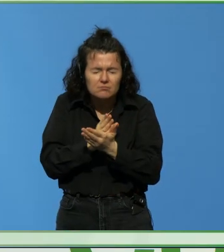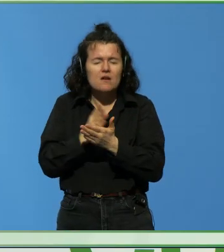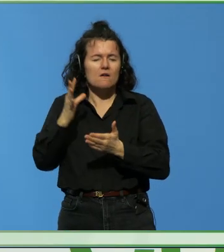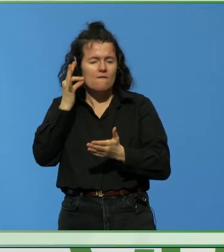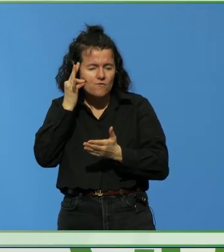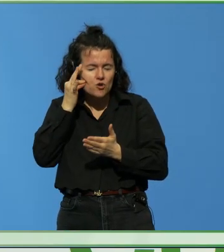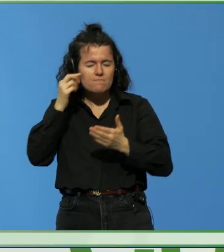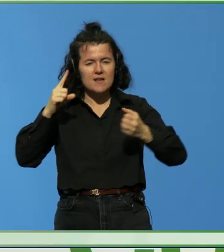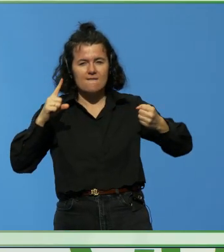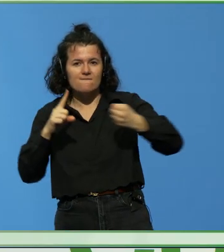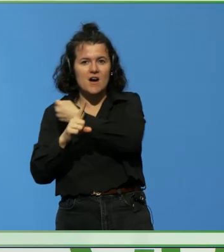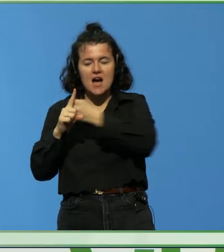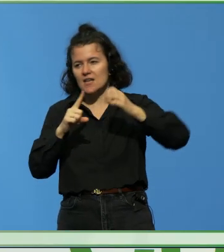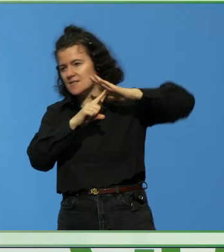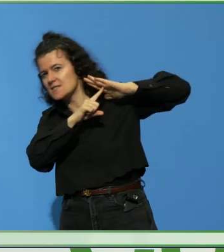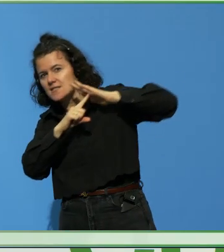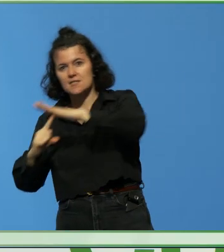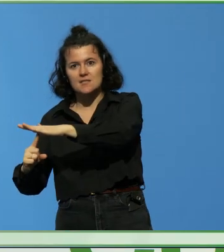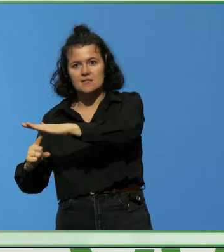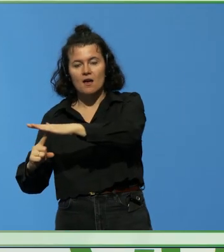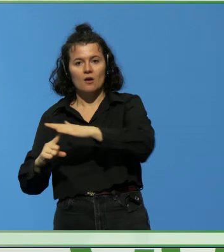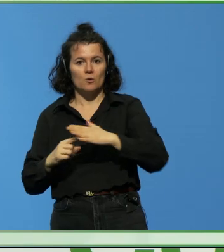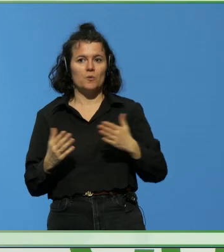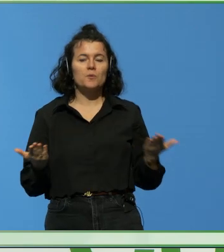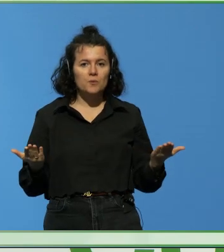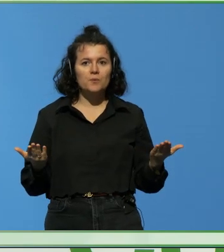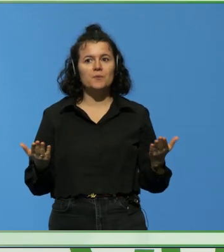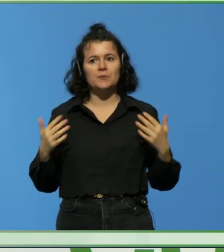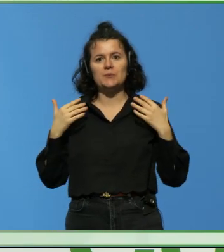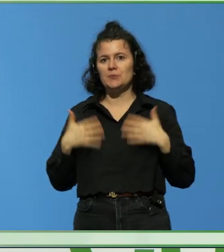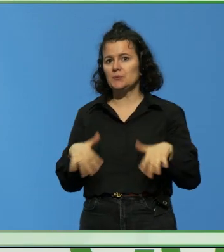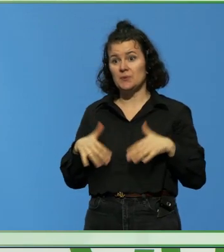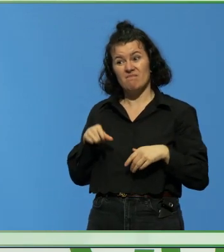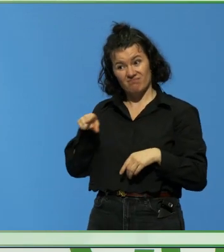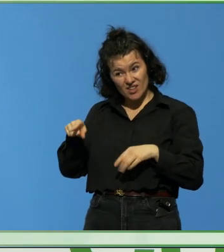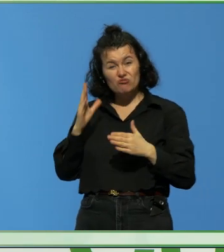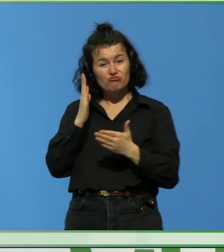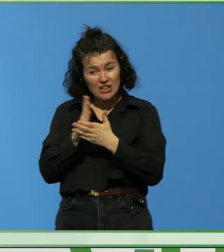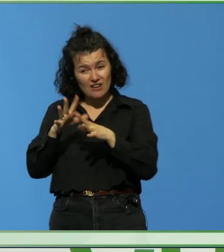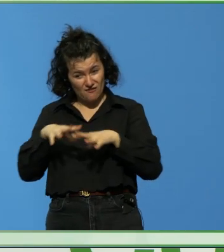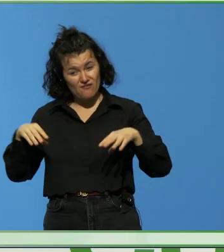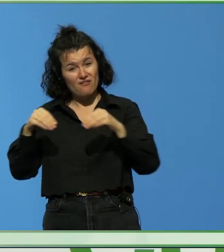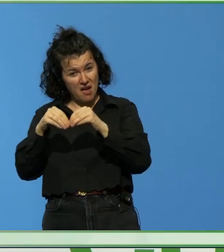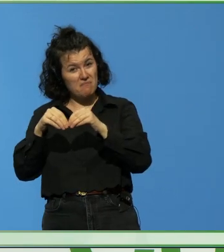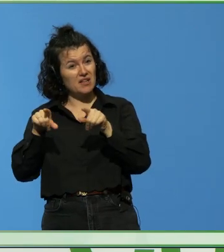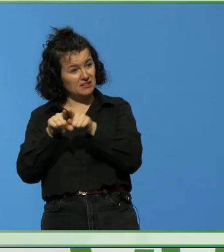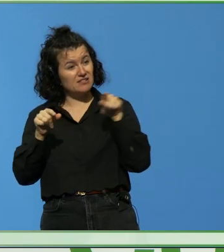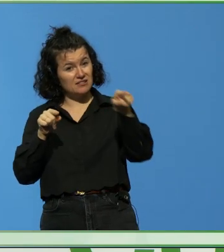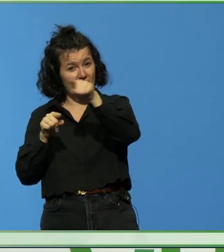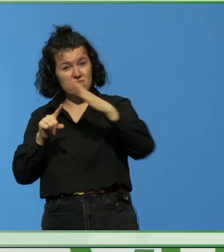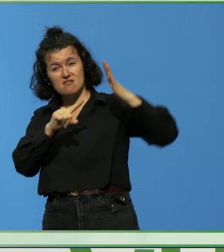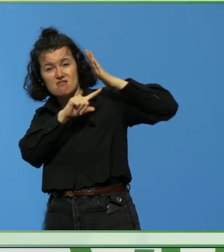are supporting them, the family members of those women and girls with disability. And they were really scared to report